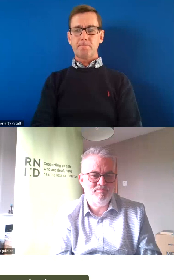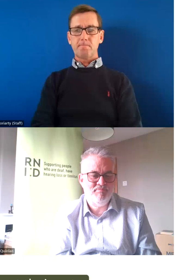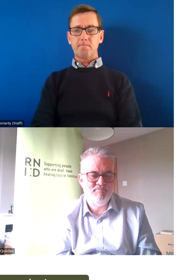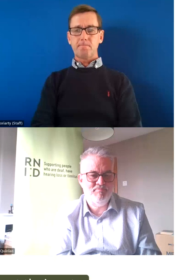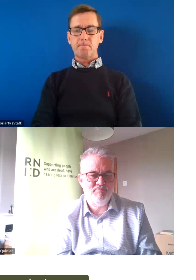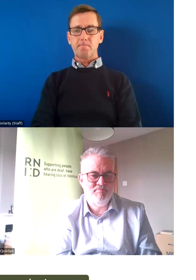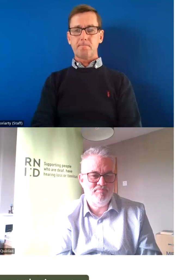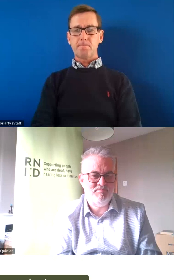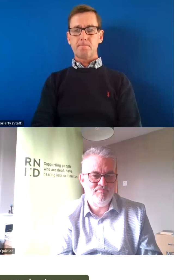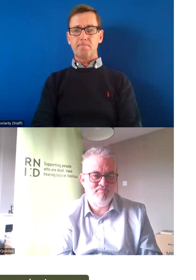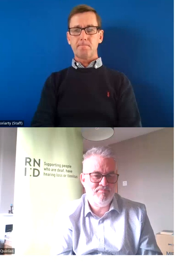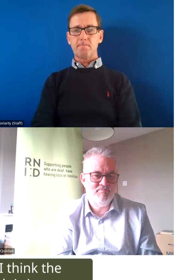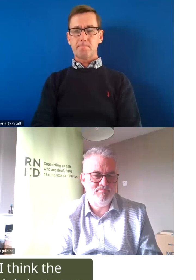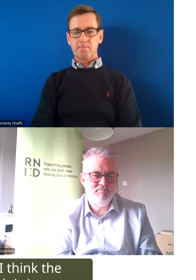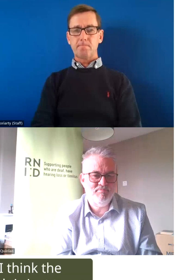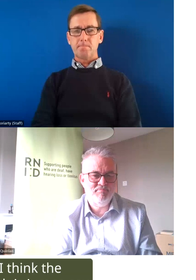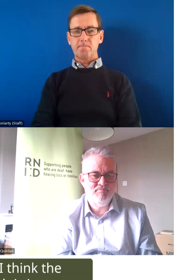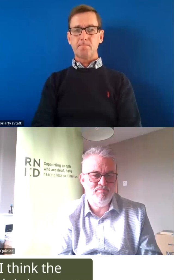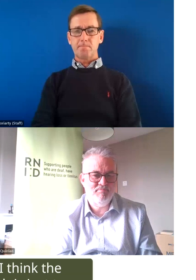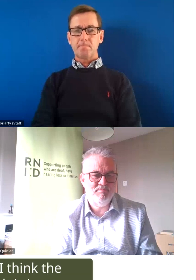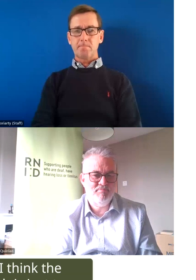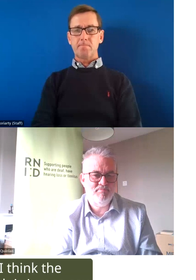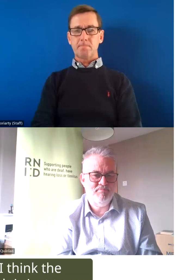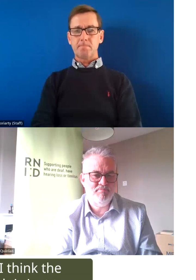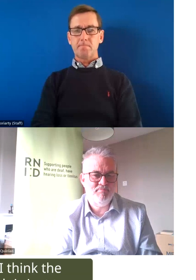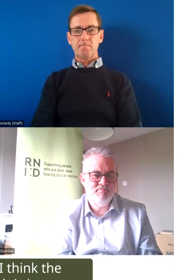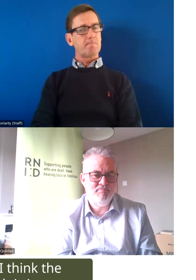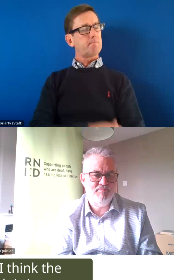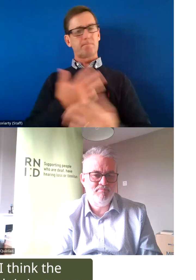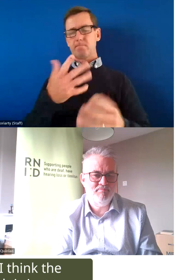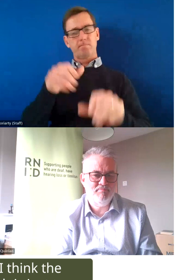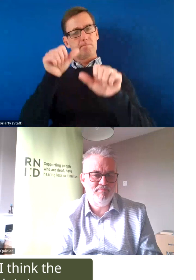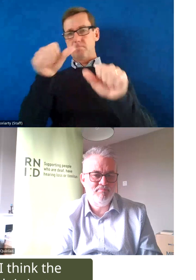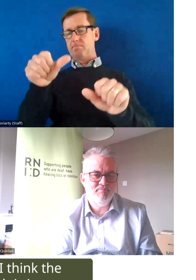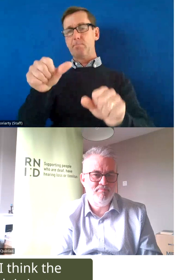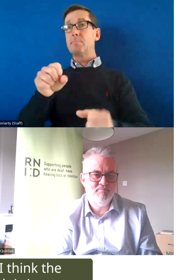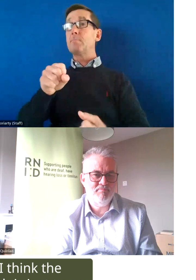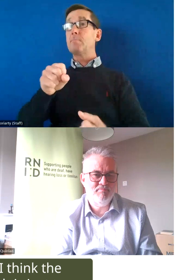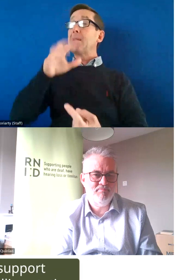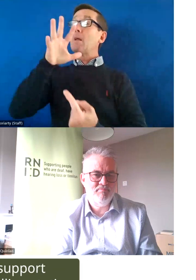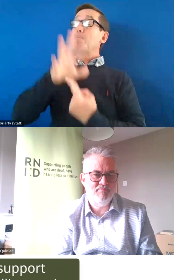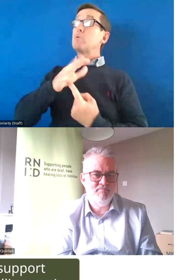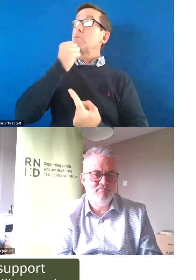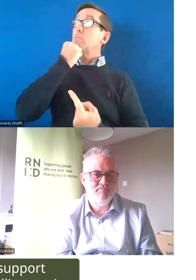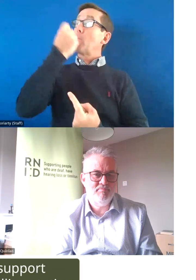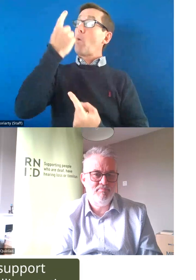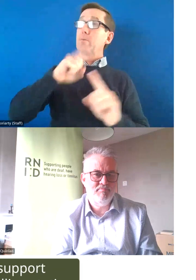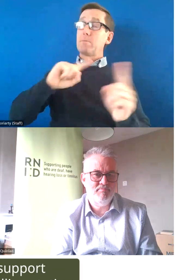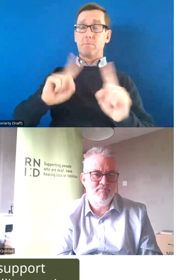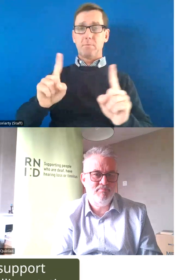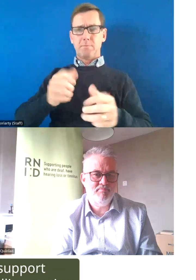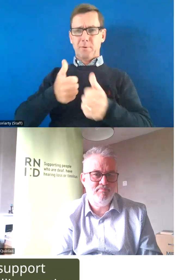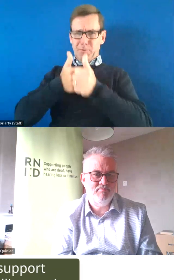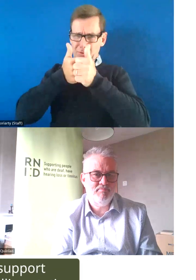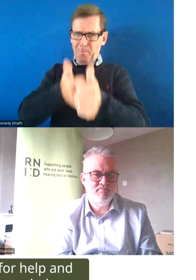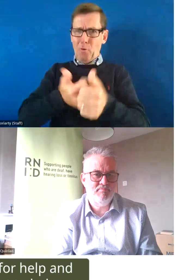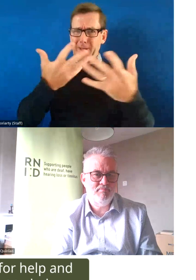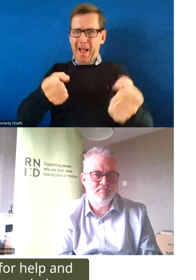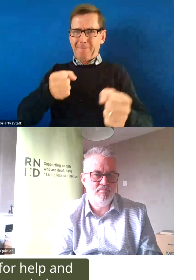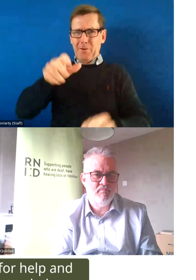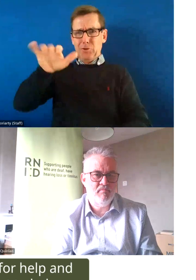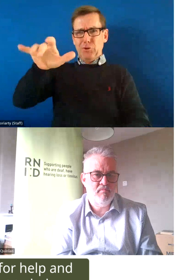help them cast their vote. Yeah, certainly. I think the key thing to start with is just to say that there is support available at the polling